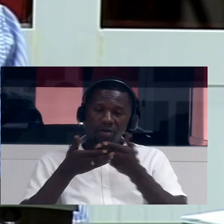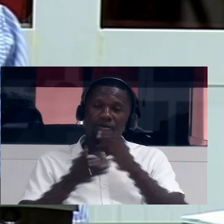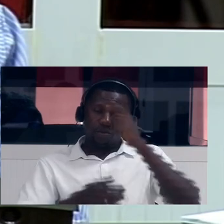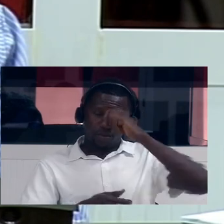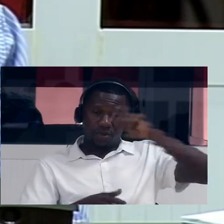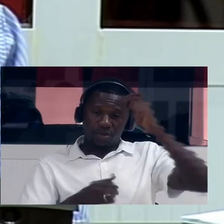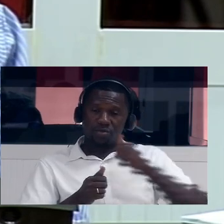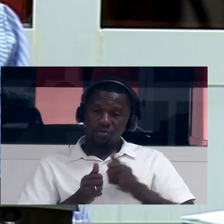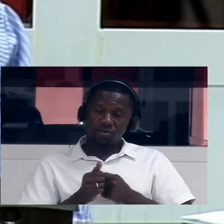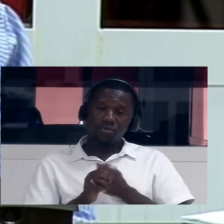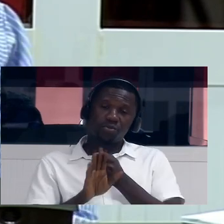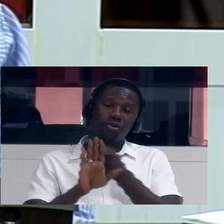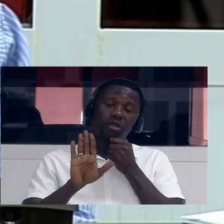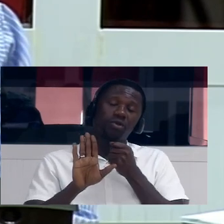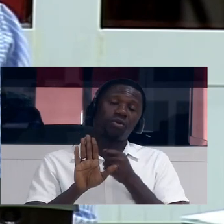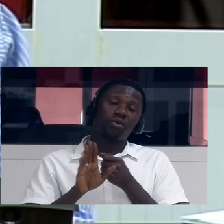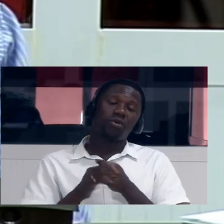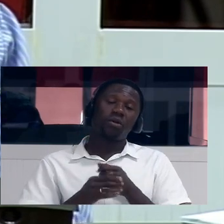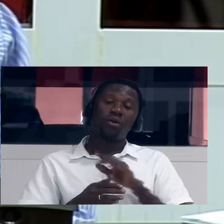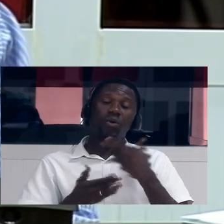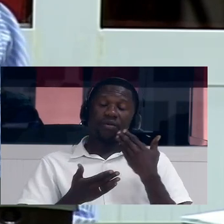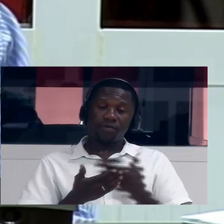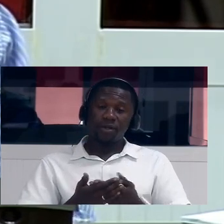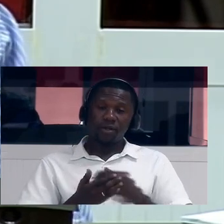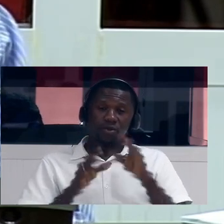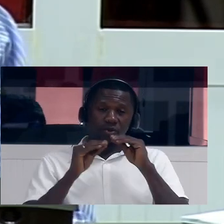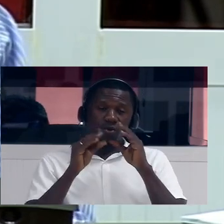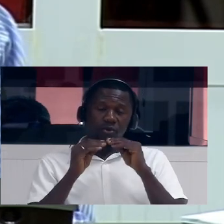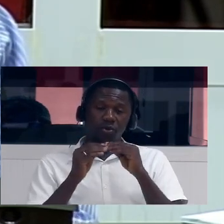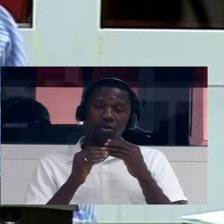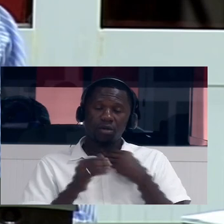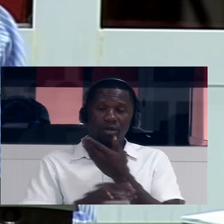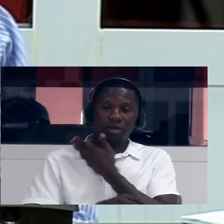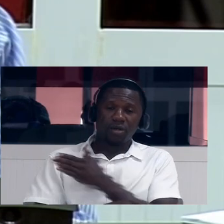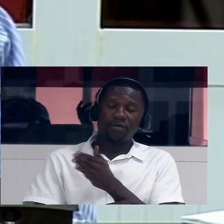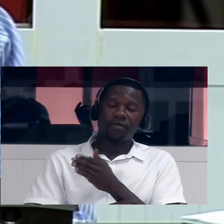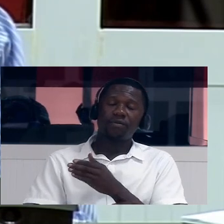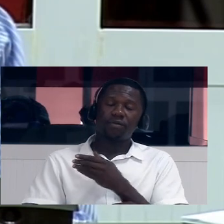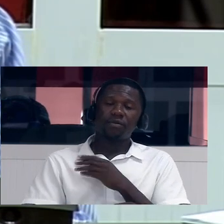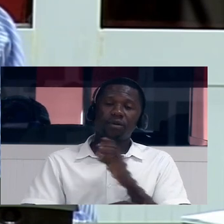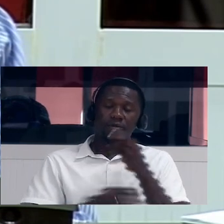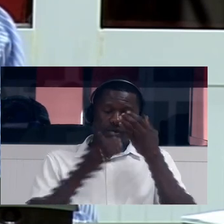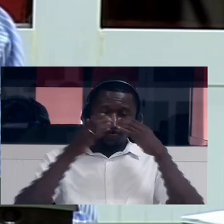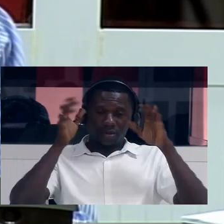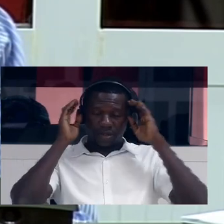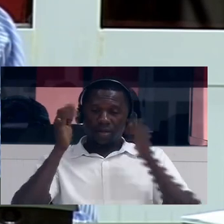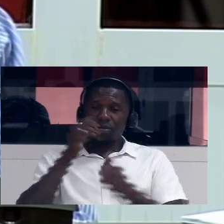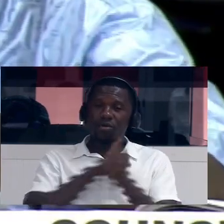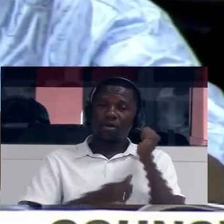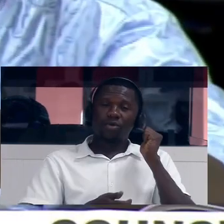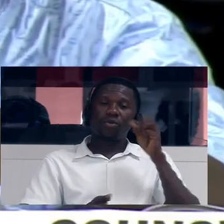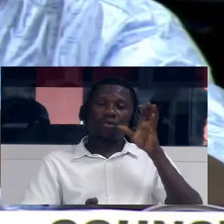protection. And once I finished talking, I left the campus and came back to Banjul. Let